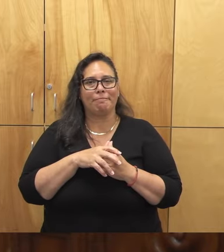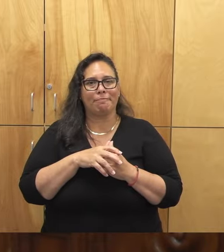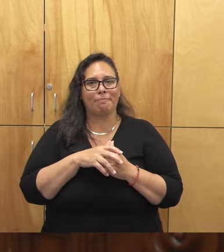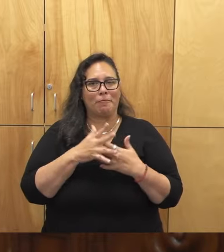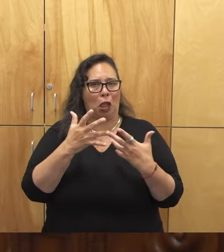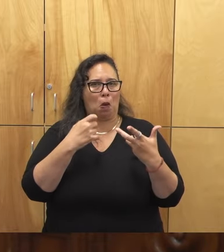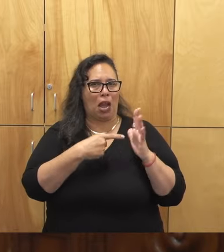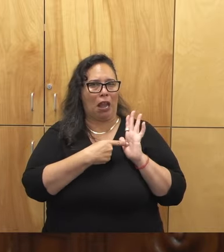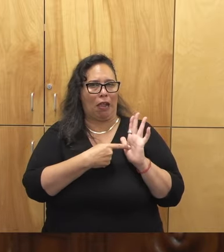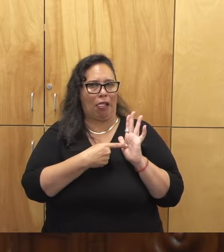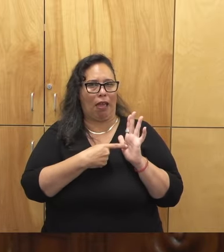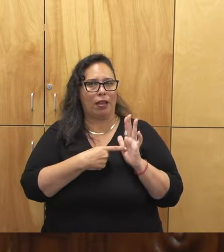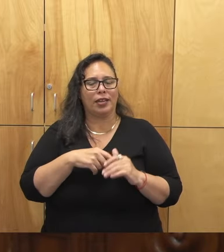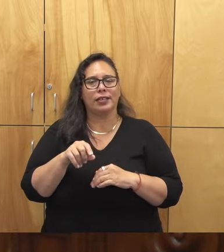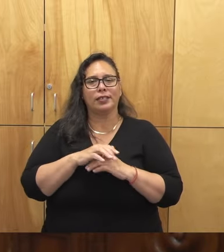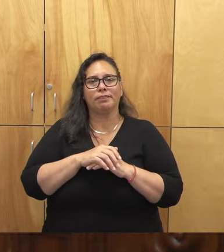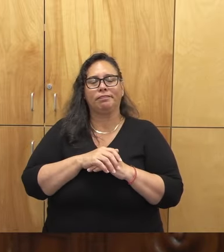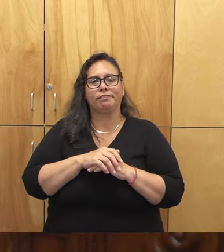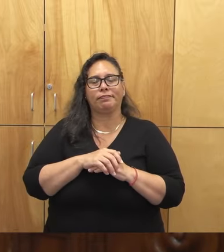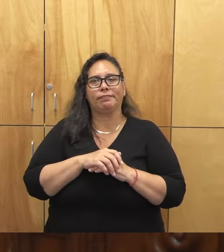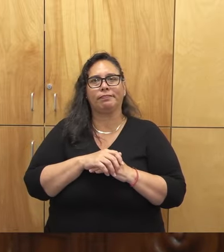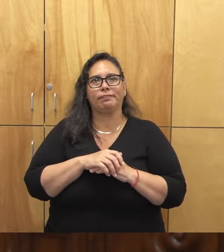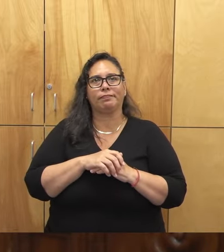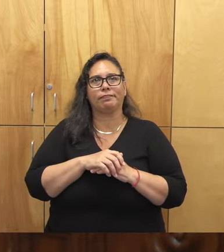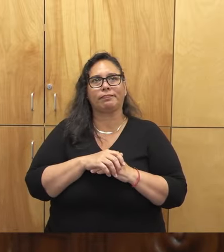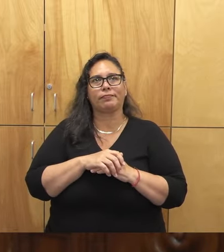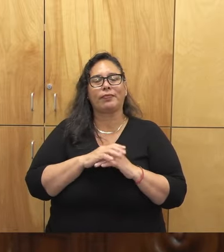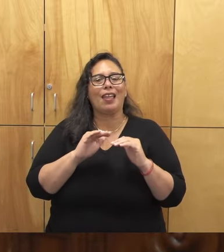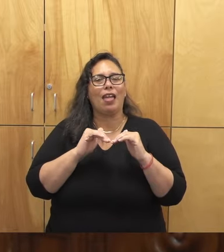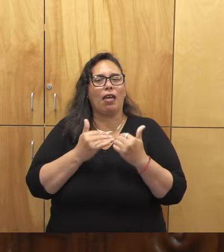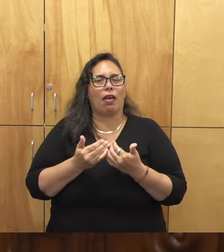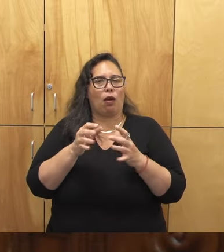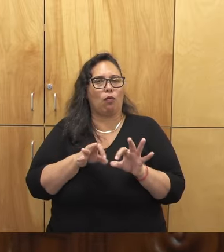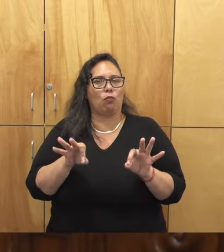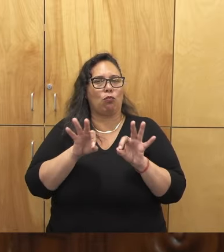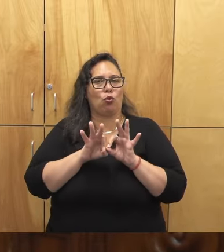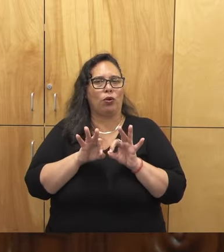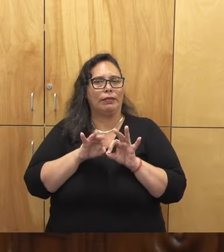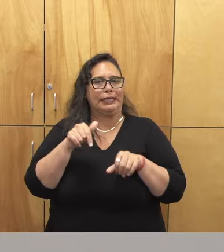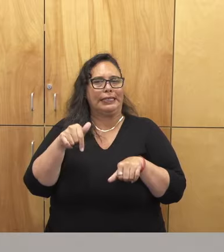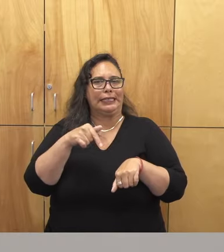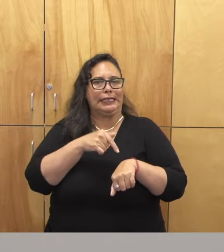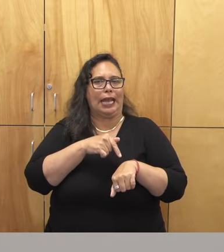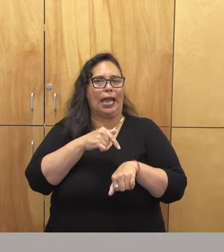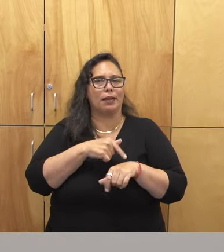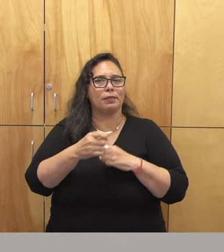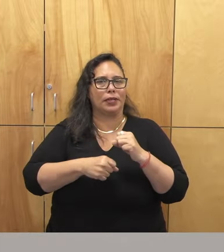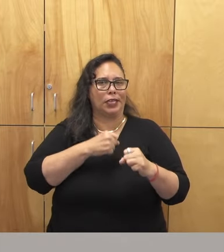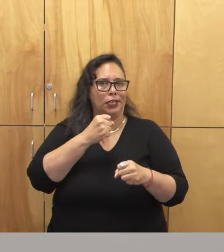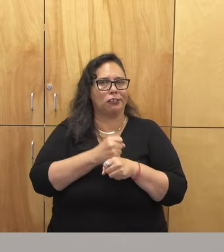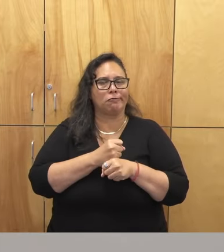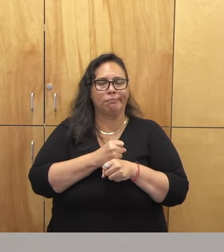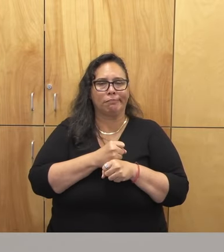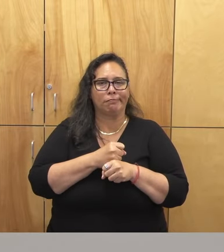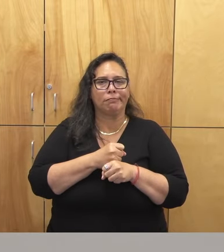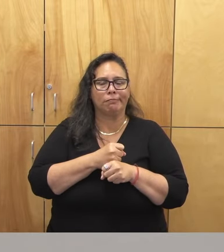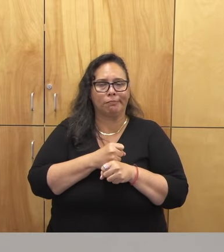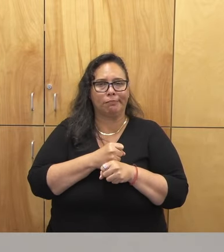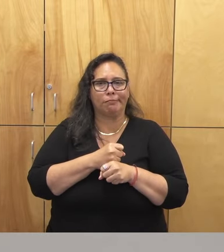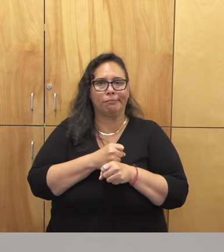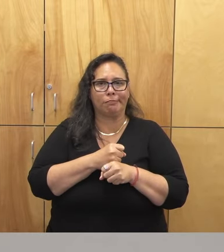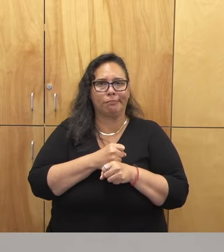underline, like the other speakers have, how important this time of year is for us, and what a great,